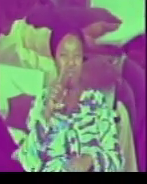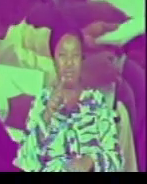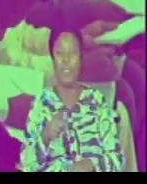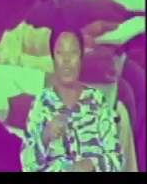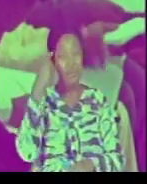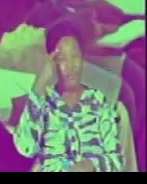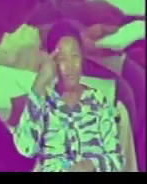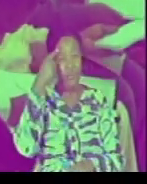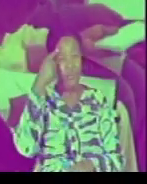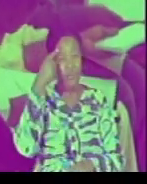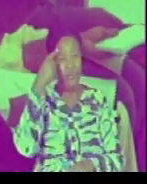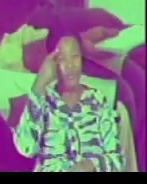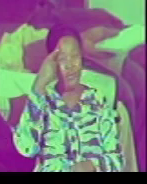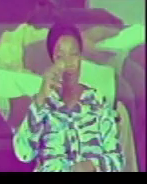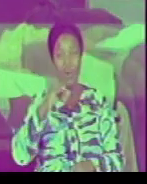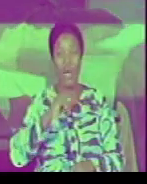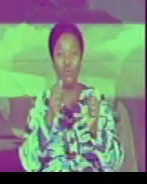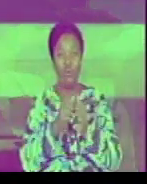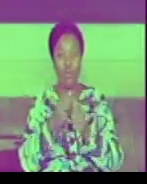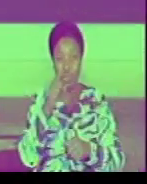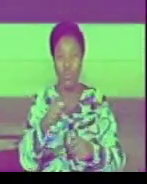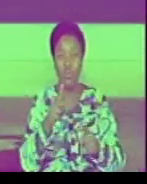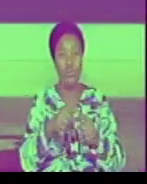with thee to save thee,